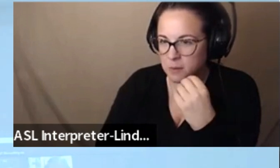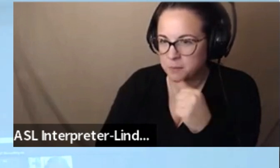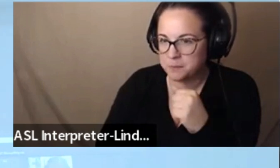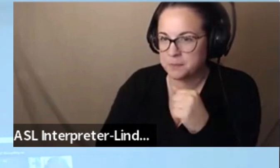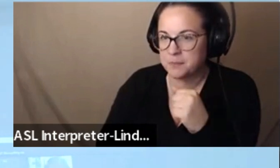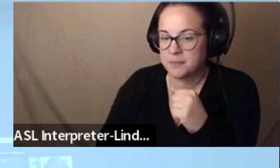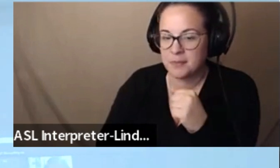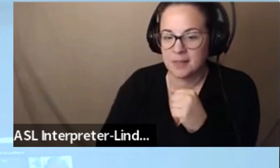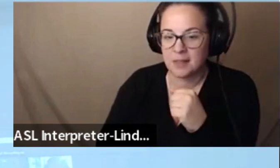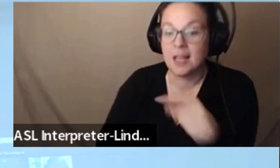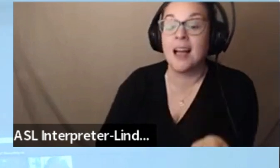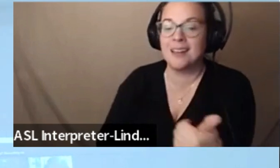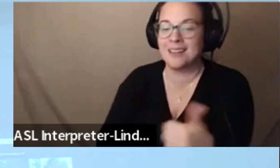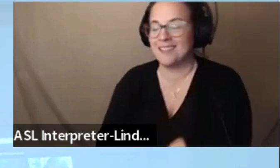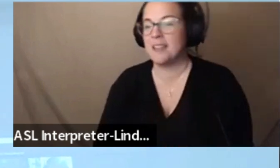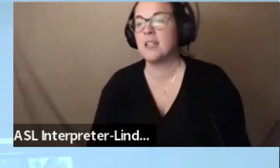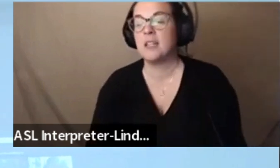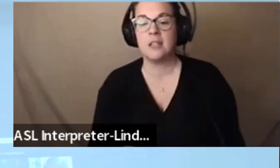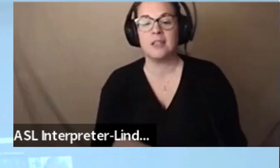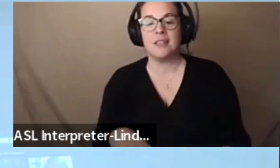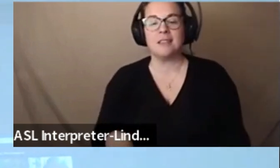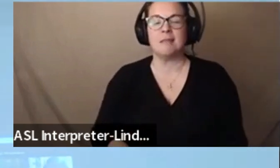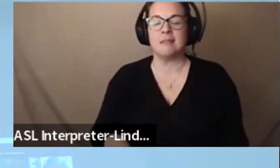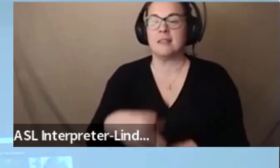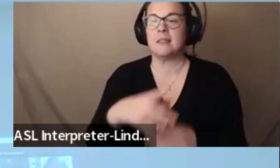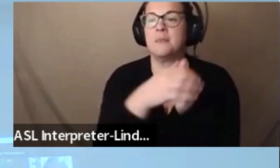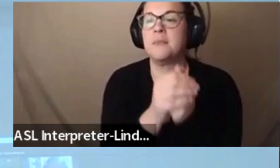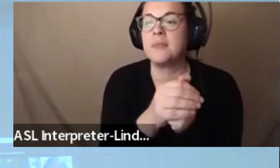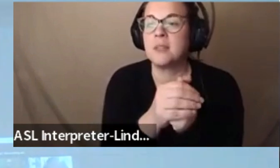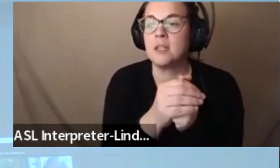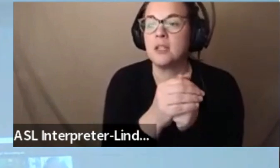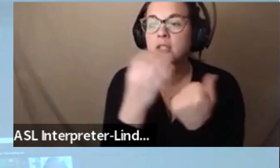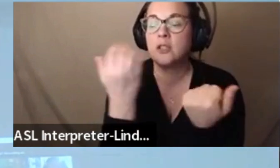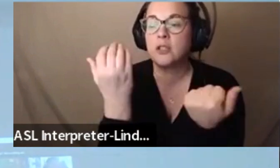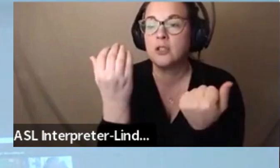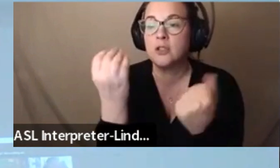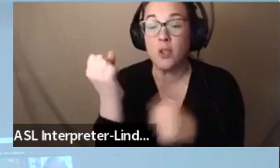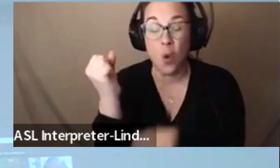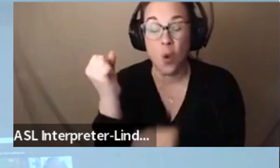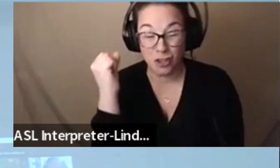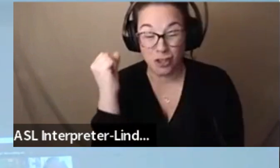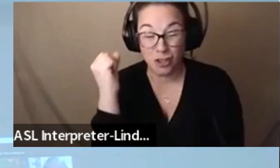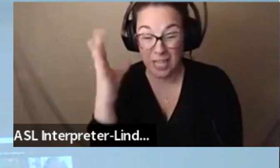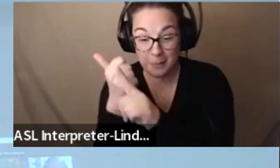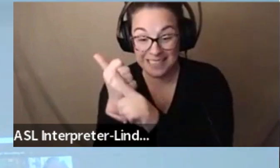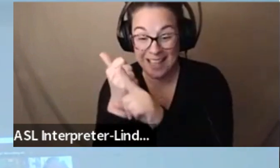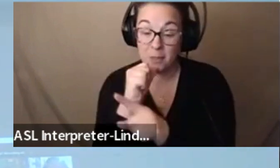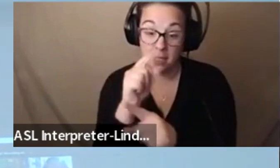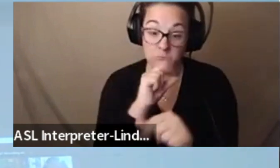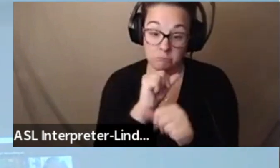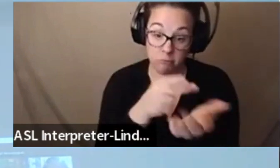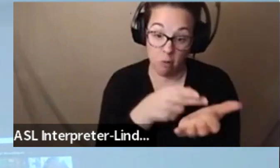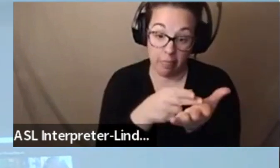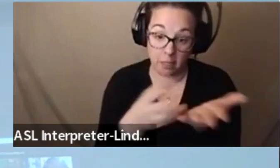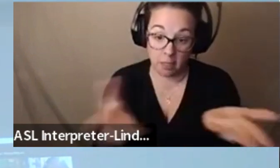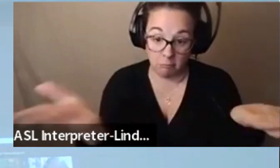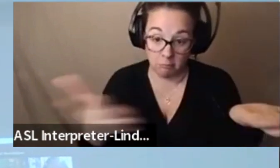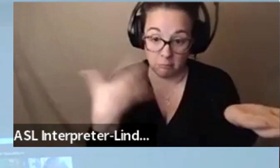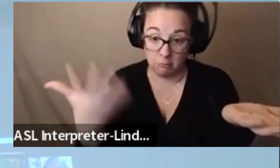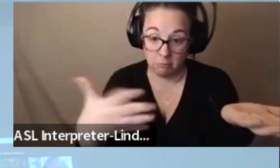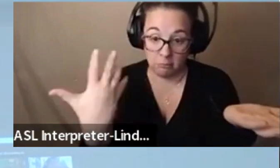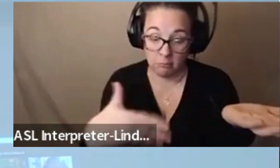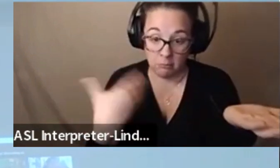So that's a really a great point has been made. Shakespeare is not necessarily authentic anyway, so why demand authenticity of